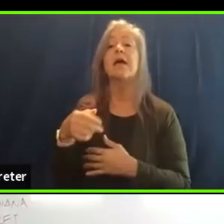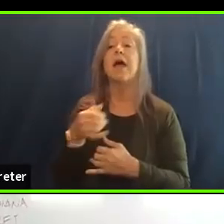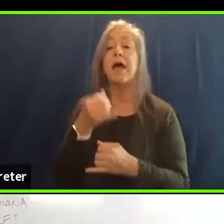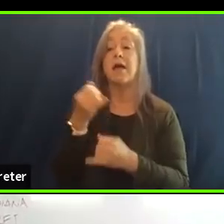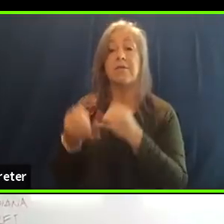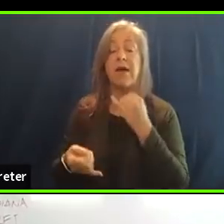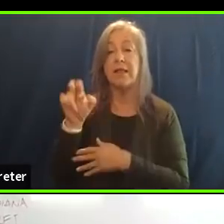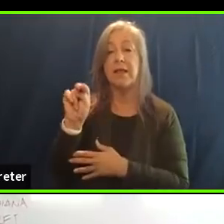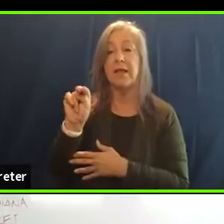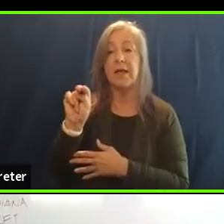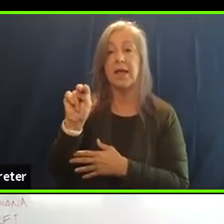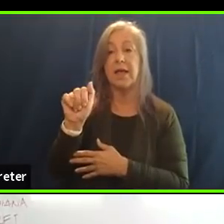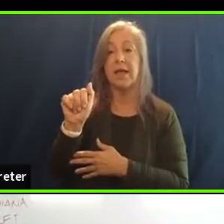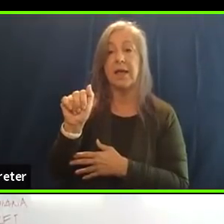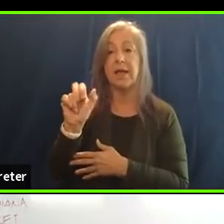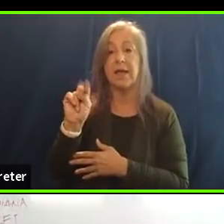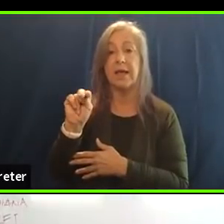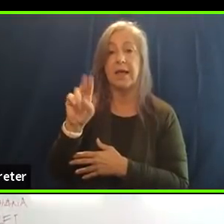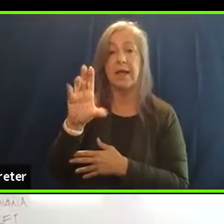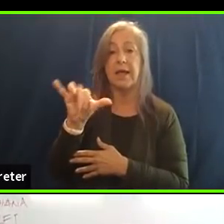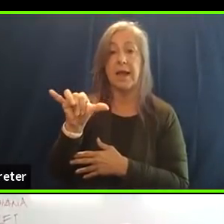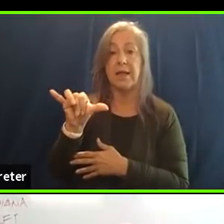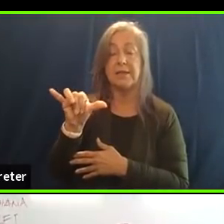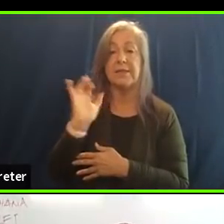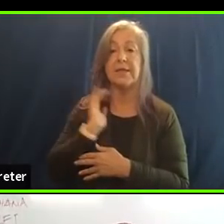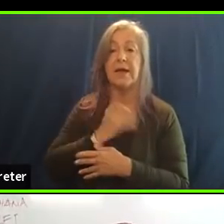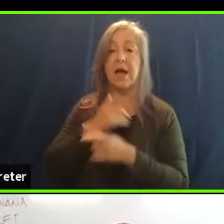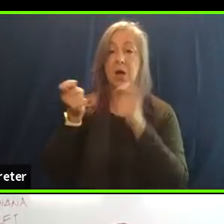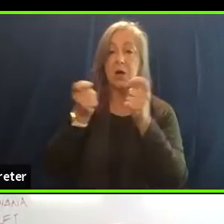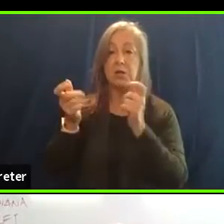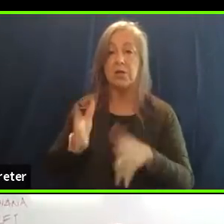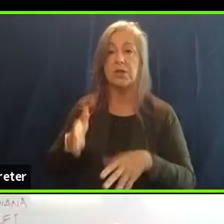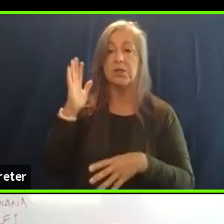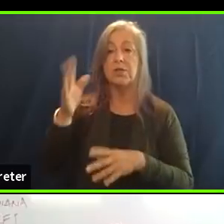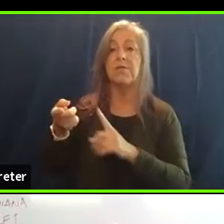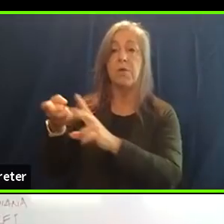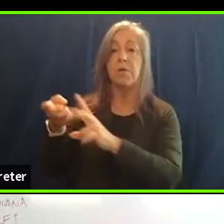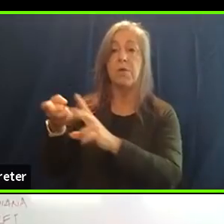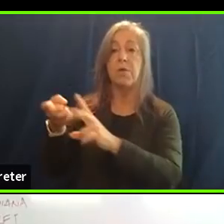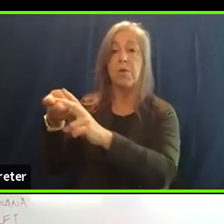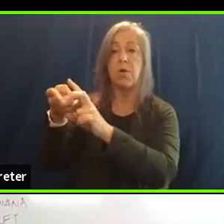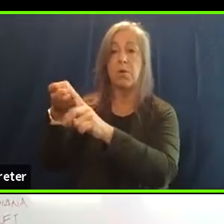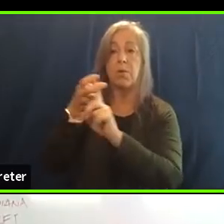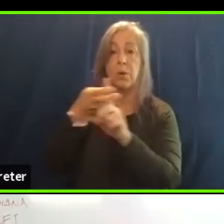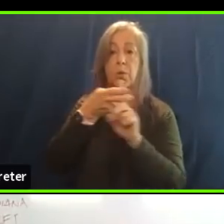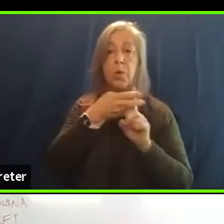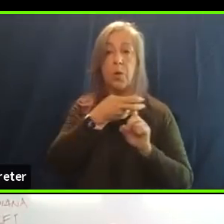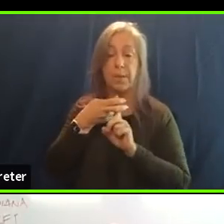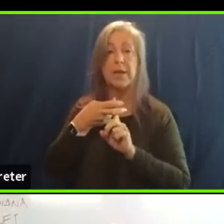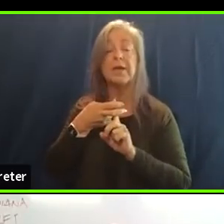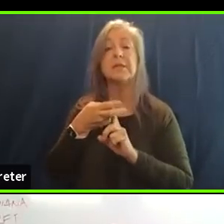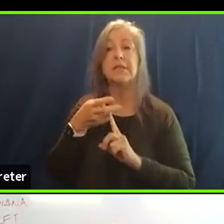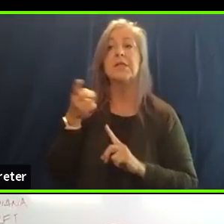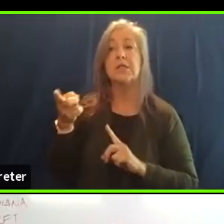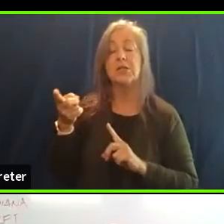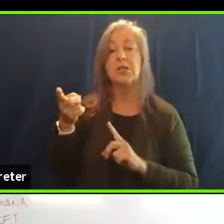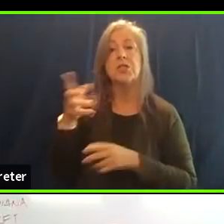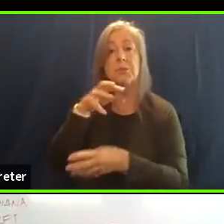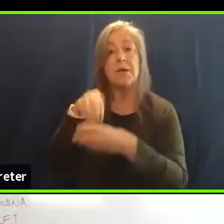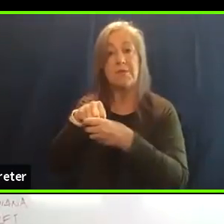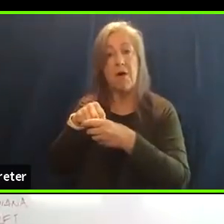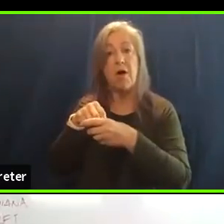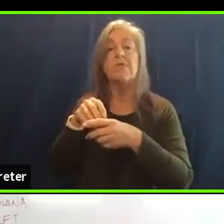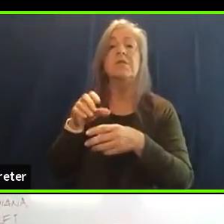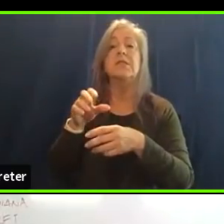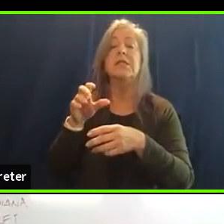Director of Recruitment and Retention, and Nancy has done a lot of the work on the training videos,